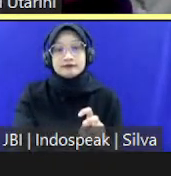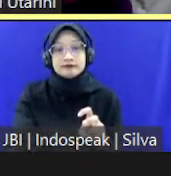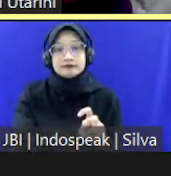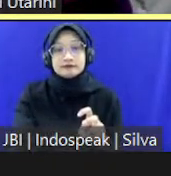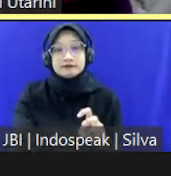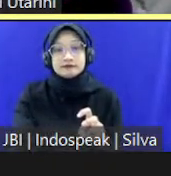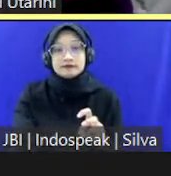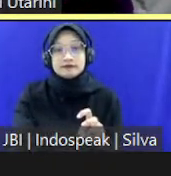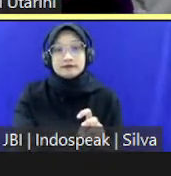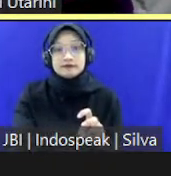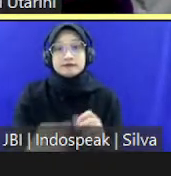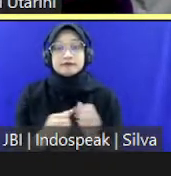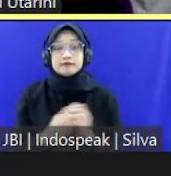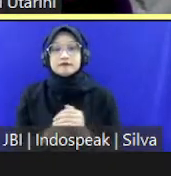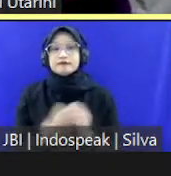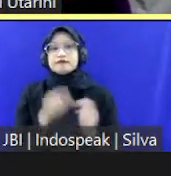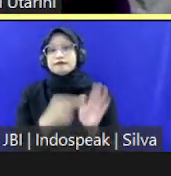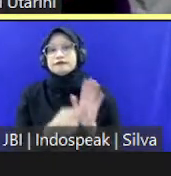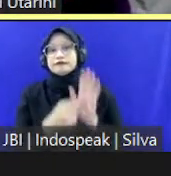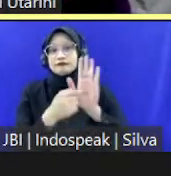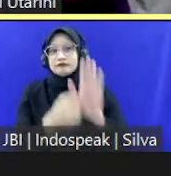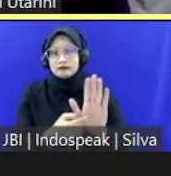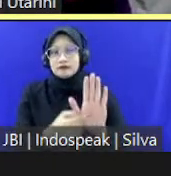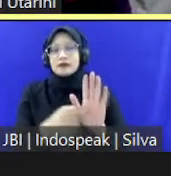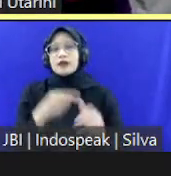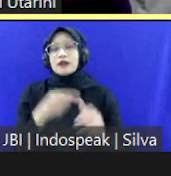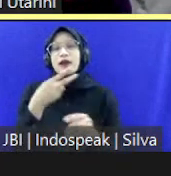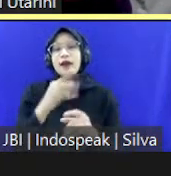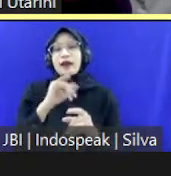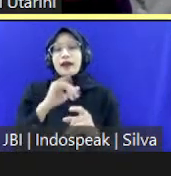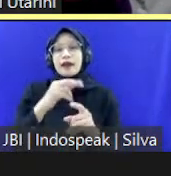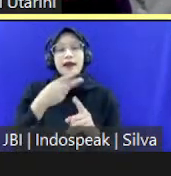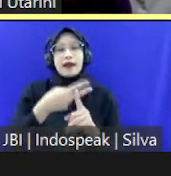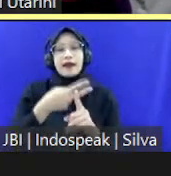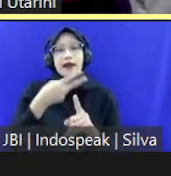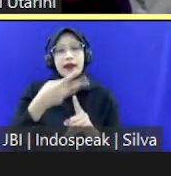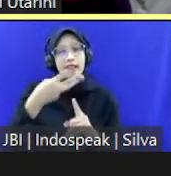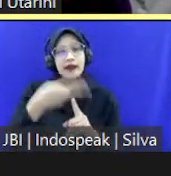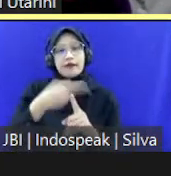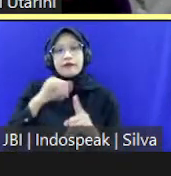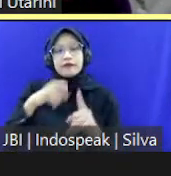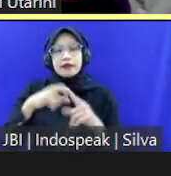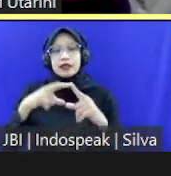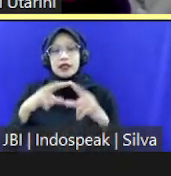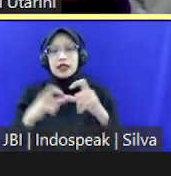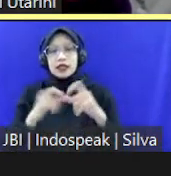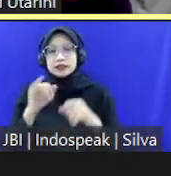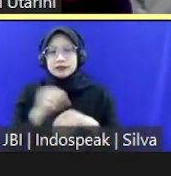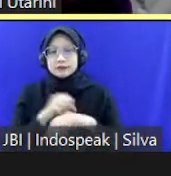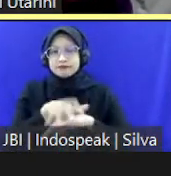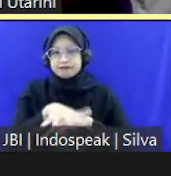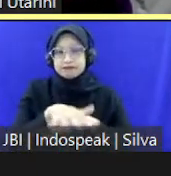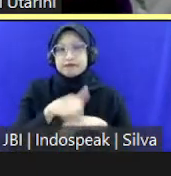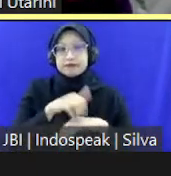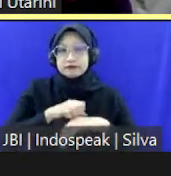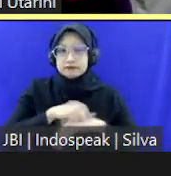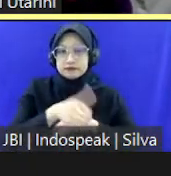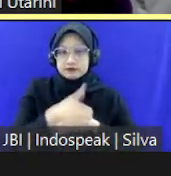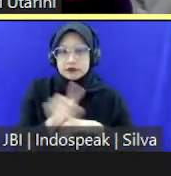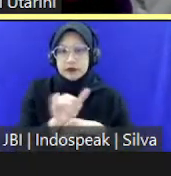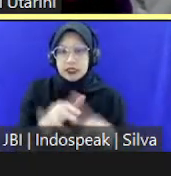here we show the efficacy of the result. And we have the 77% efficacy of Wolbachia